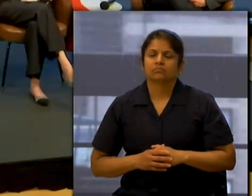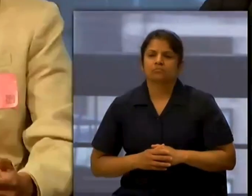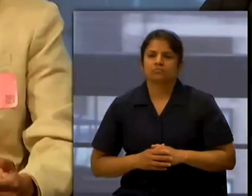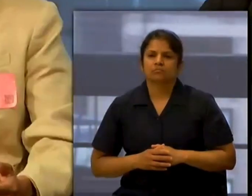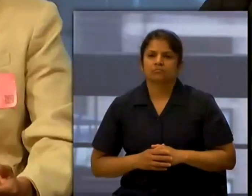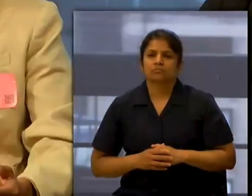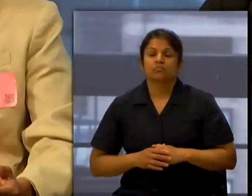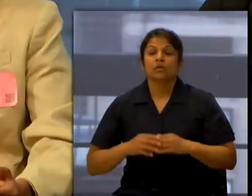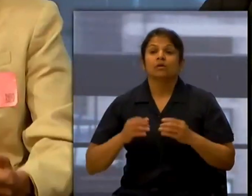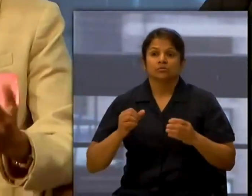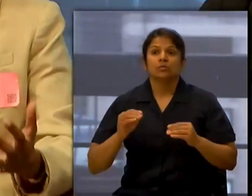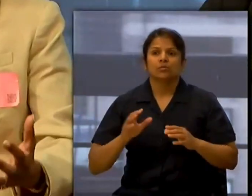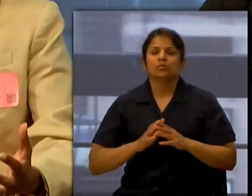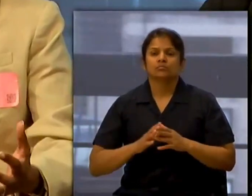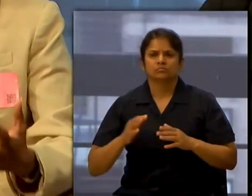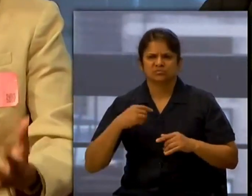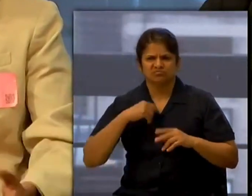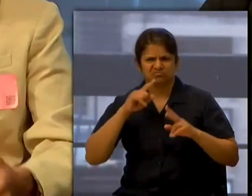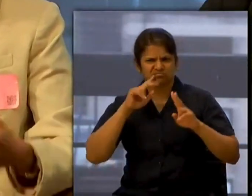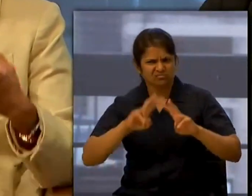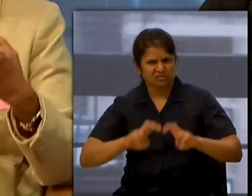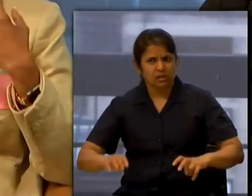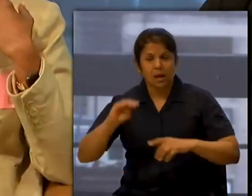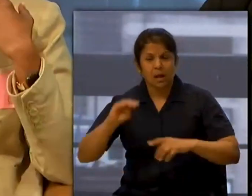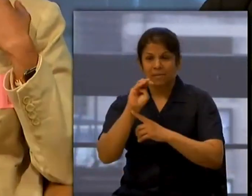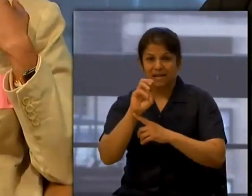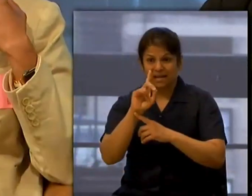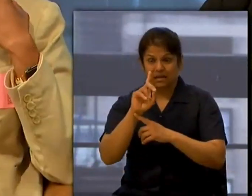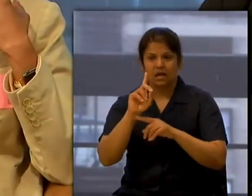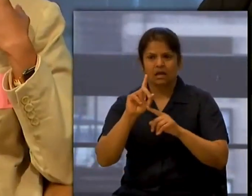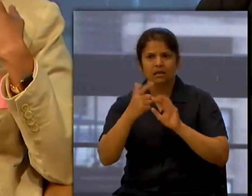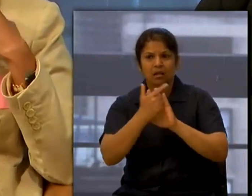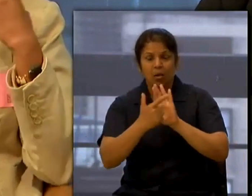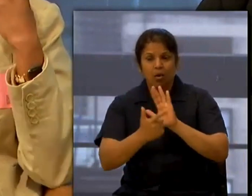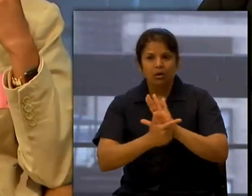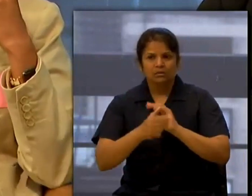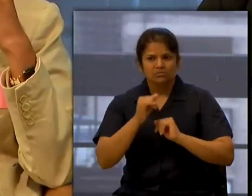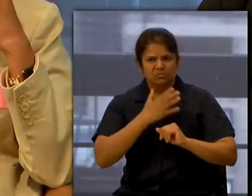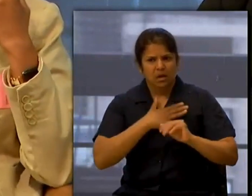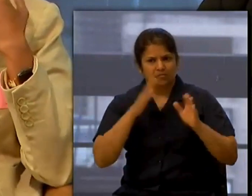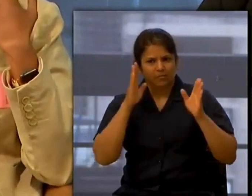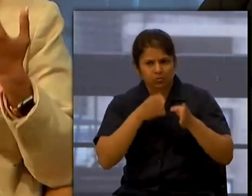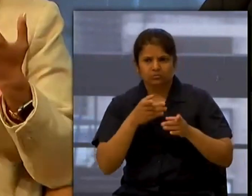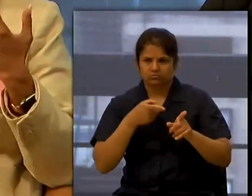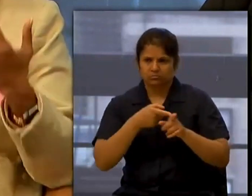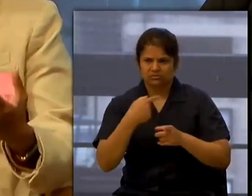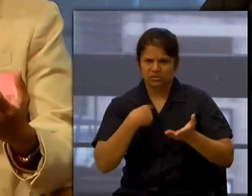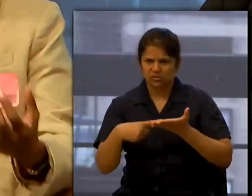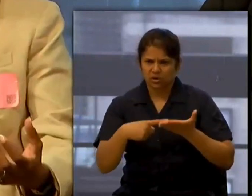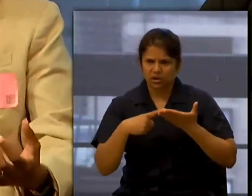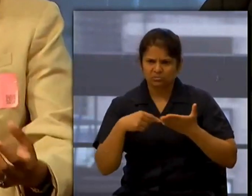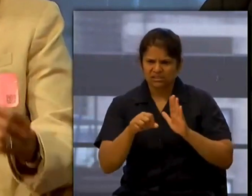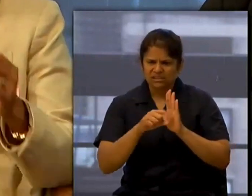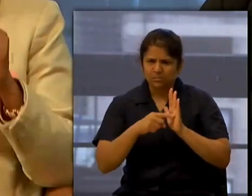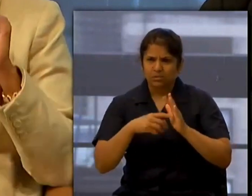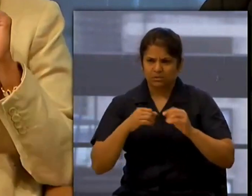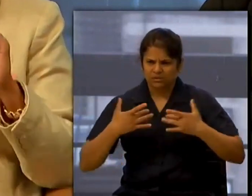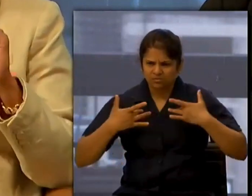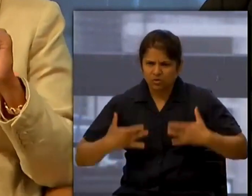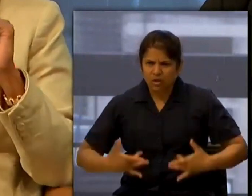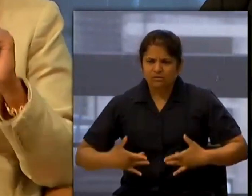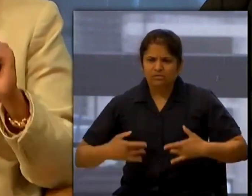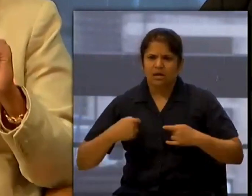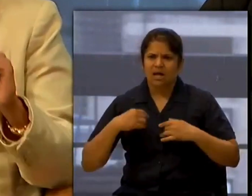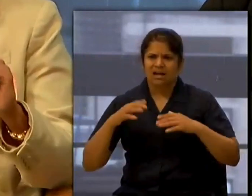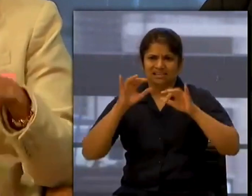talk about systems of oppression and, and having these like systemic biases embedded, I think that is one of